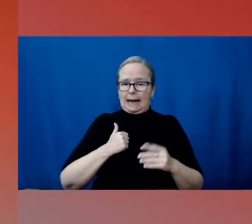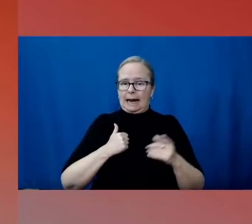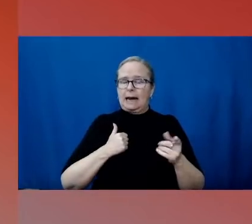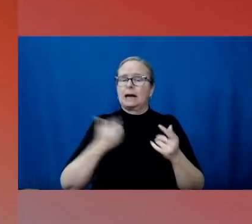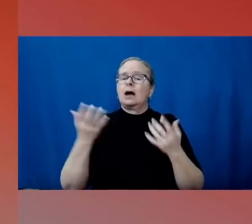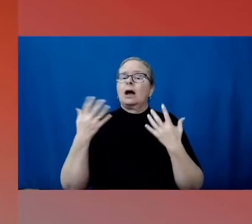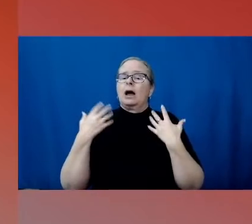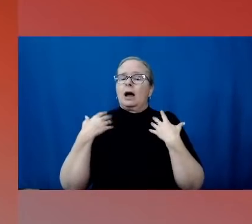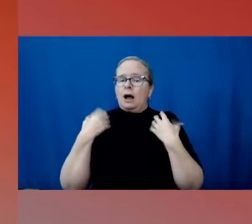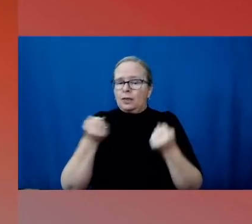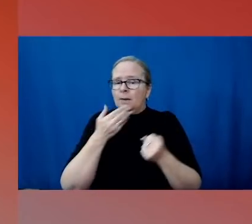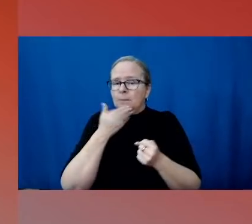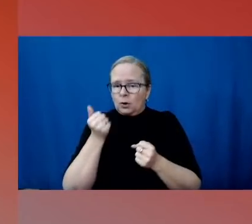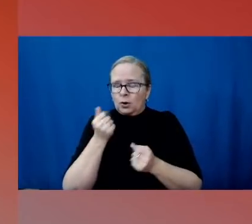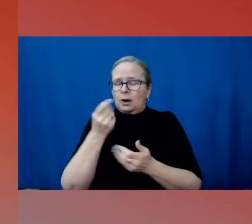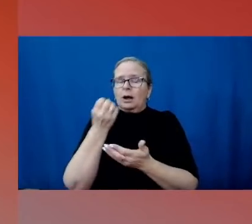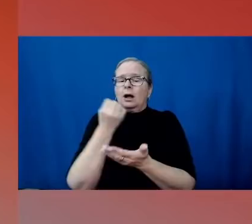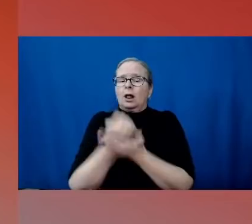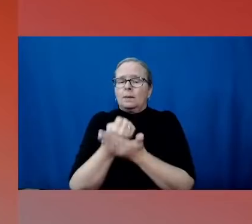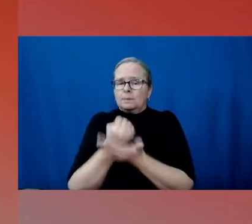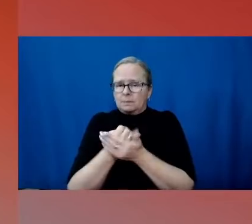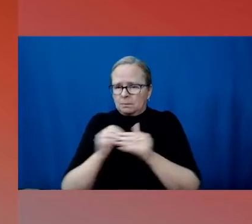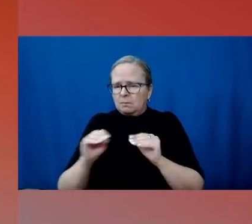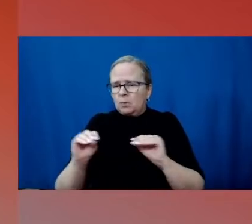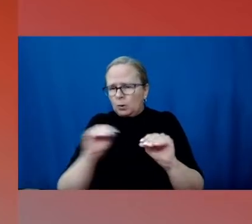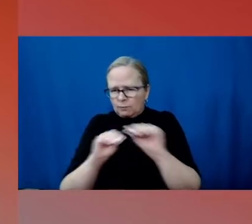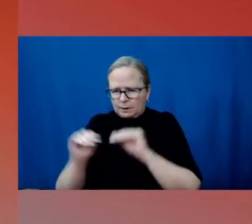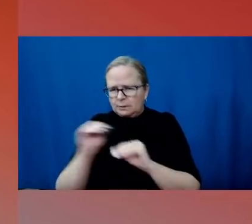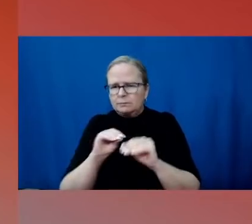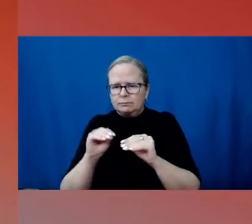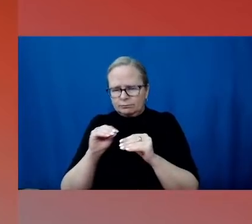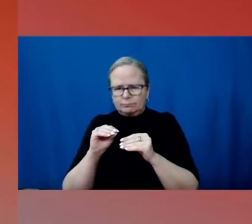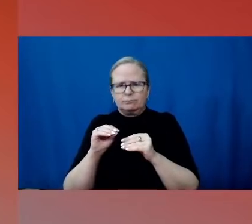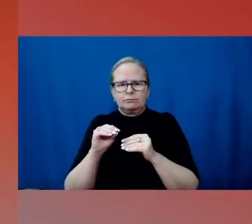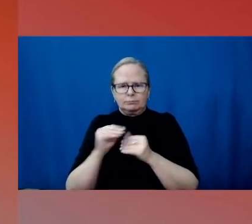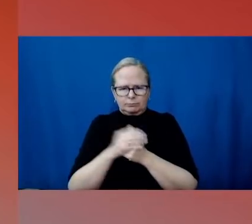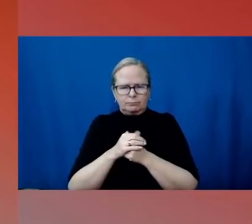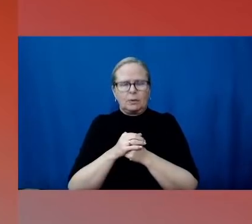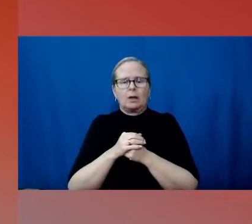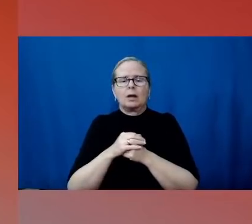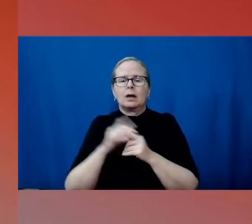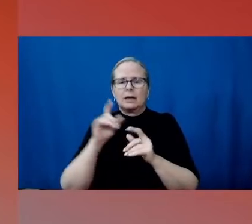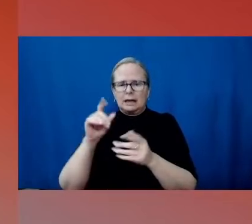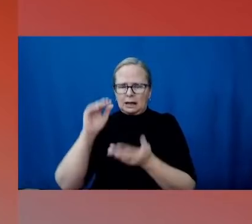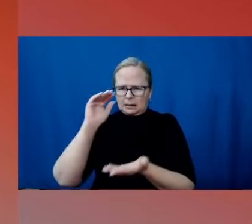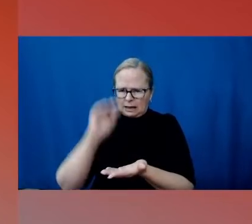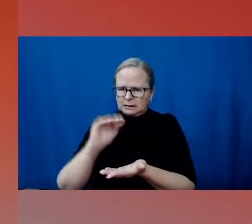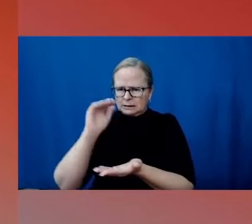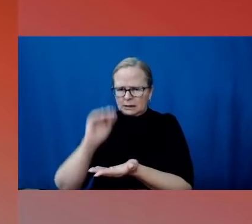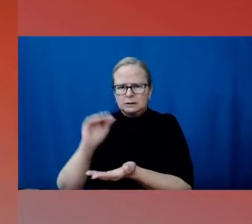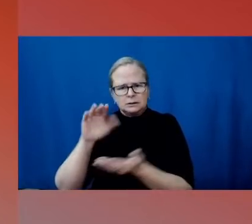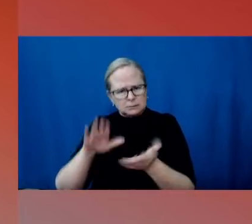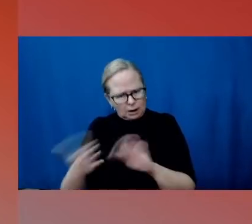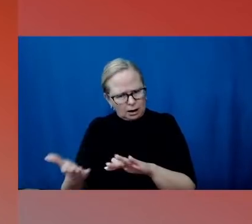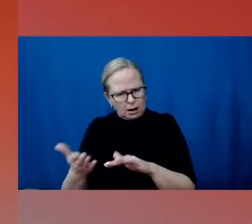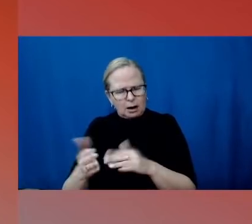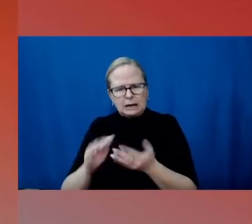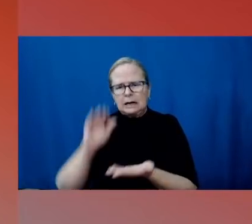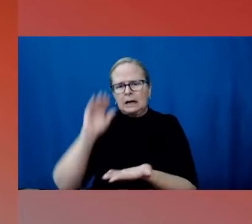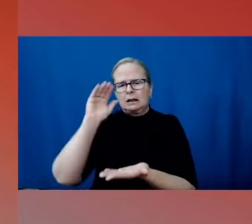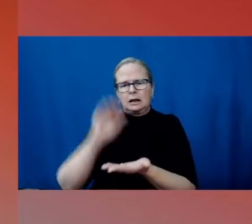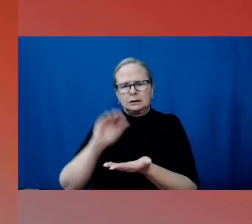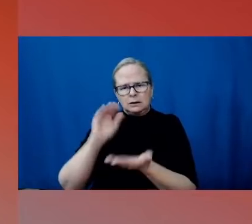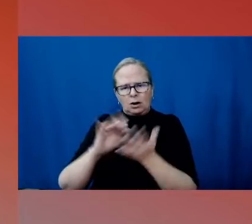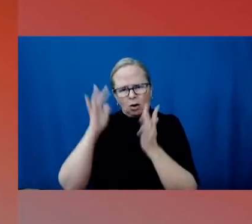better health, economy, and mobility outcomes. They had much less deaths, dramatically less hospitalizations, and by